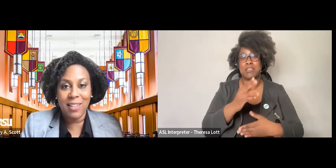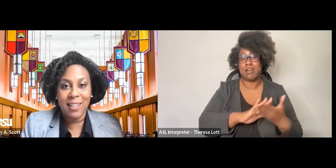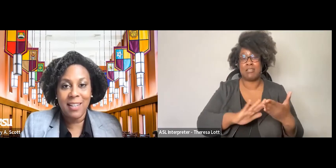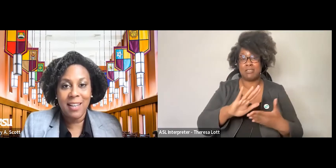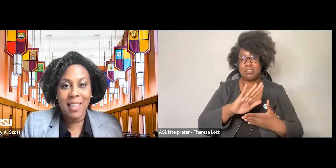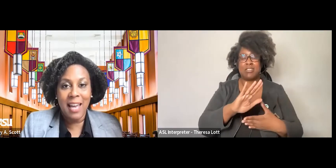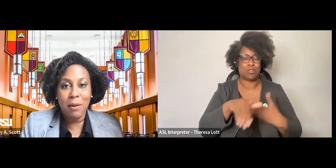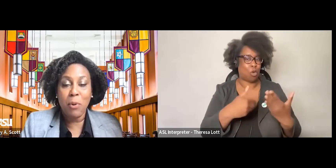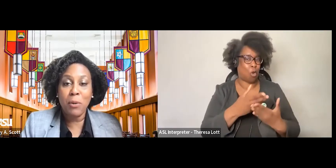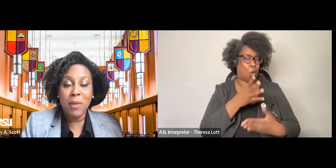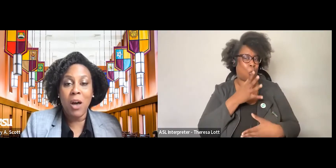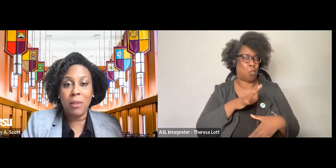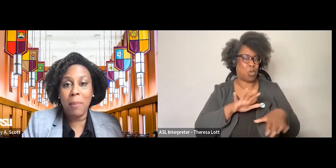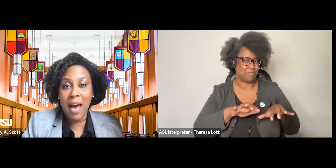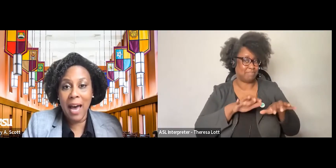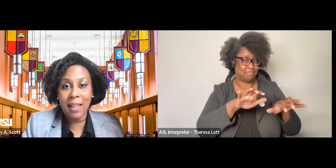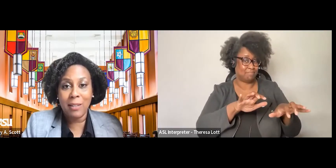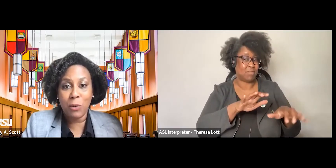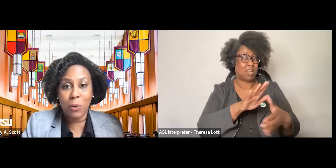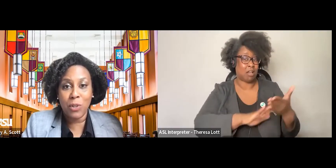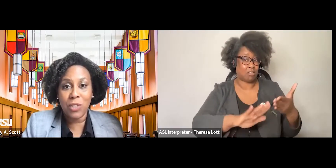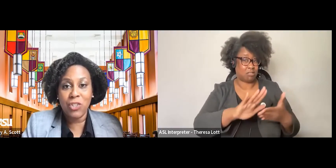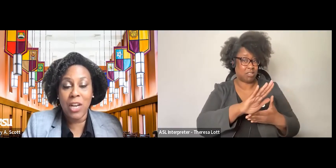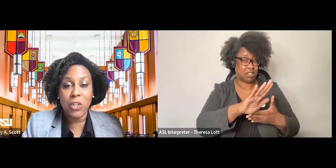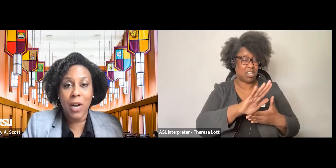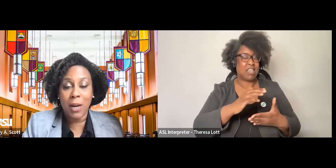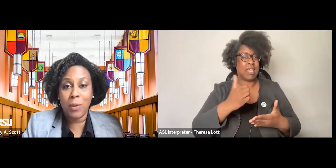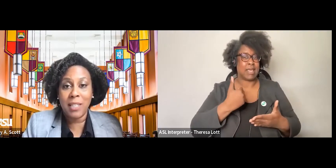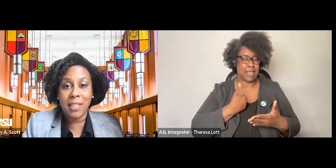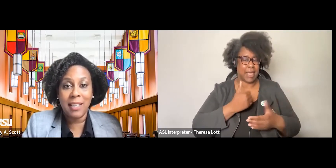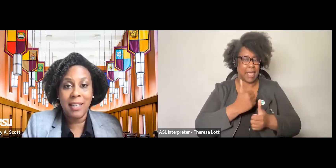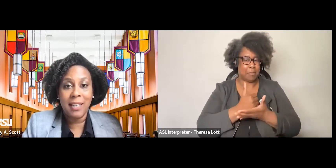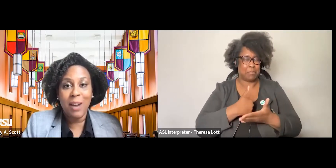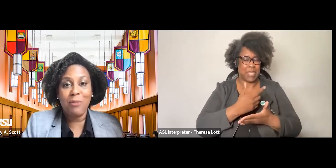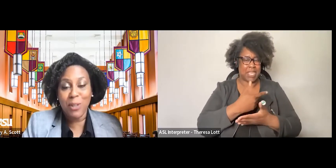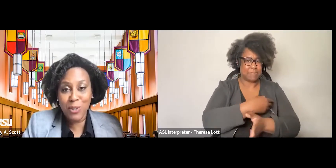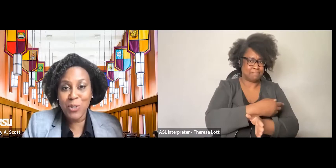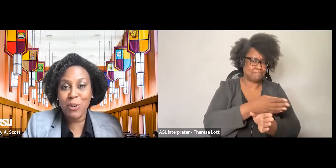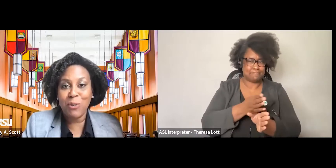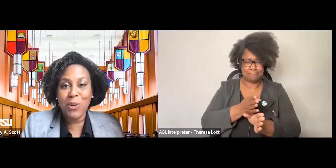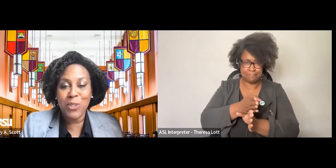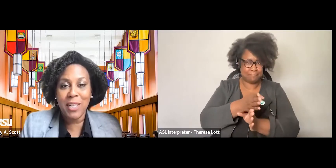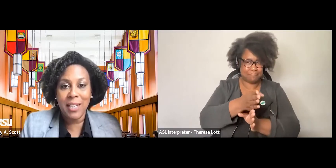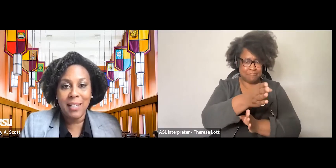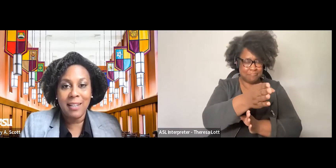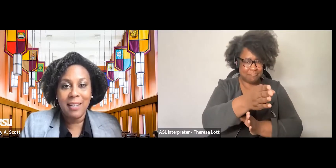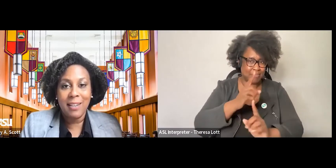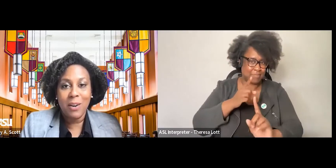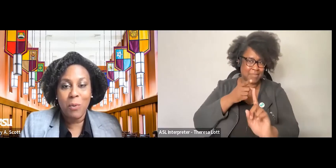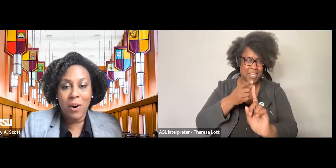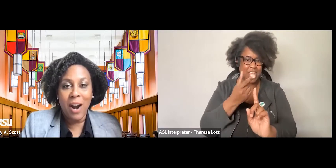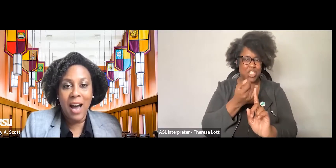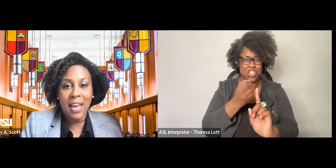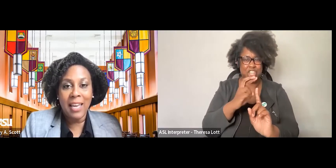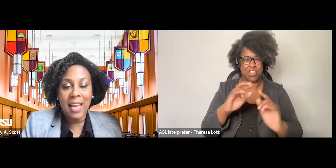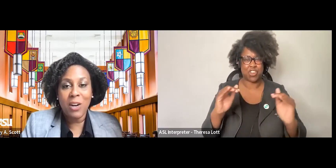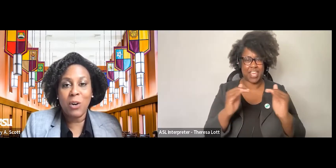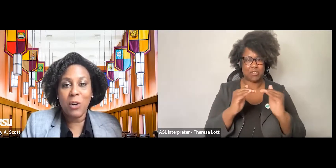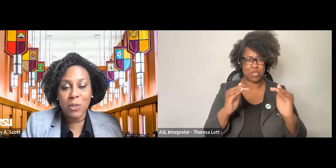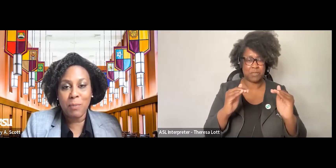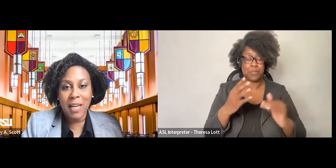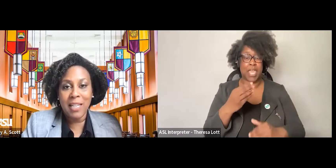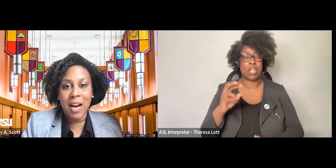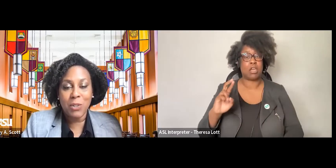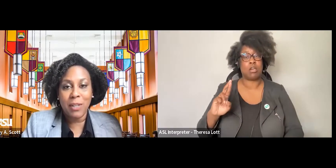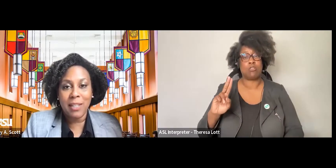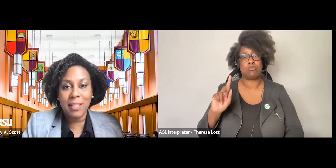college that put me on the path towards gender equity, and Rutgers University, where I